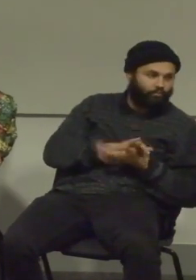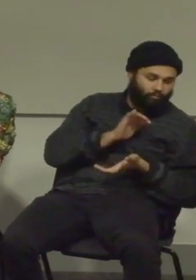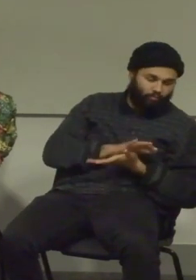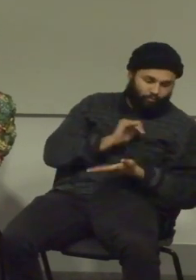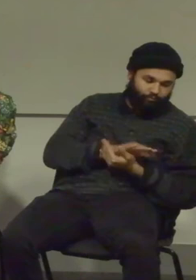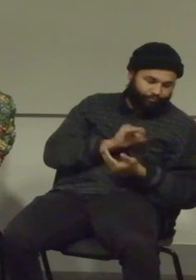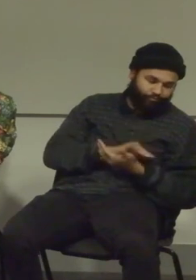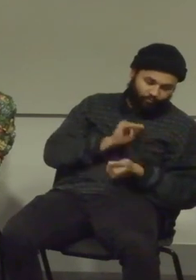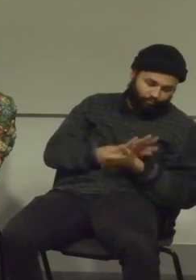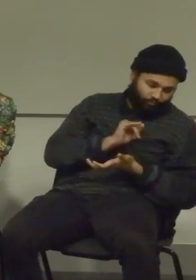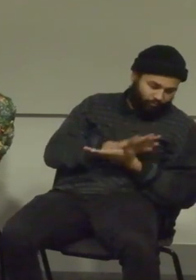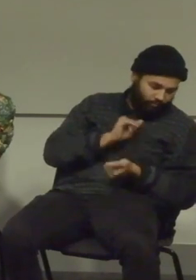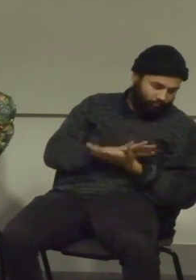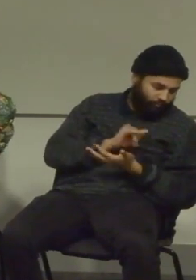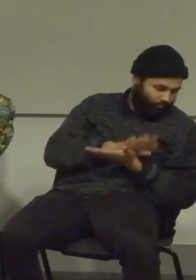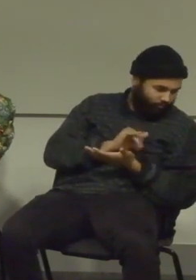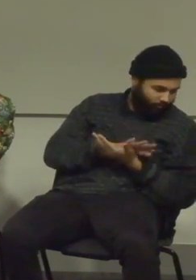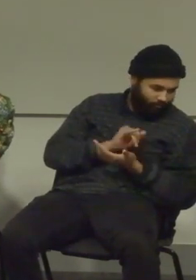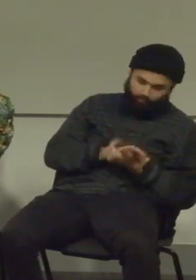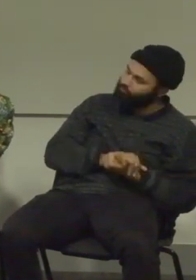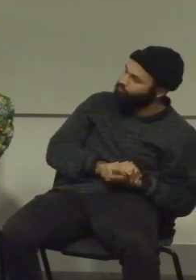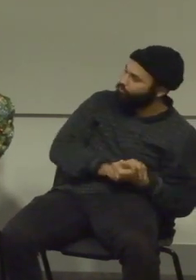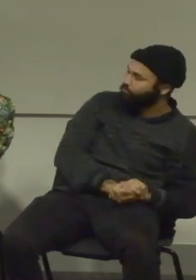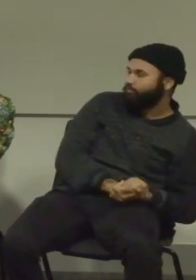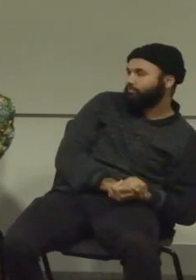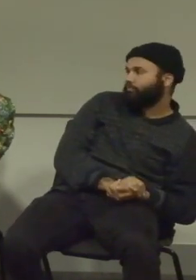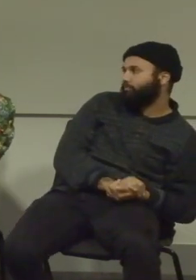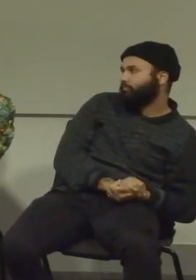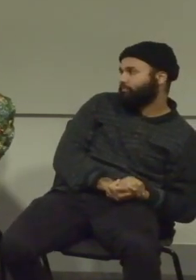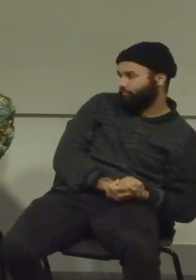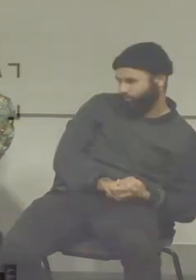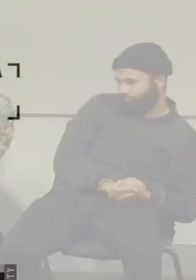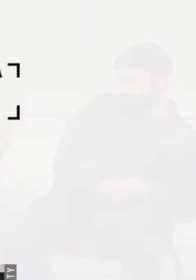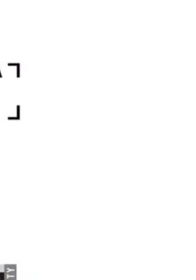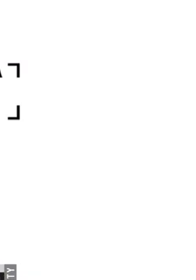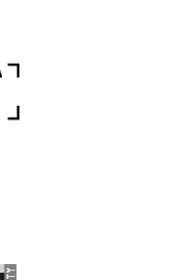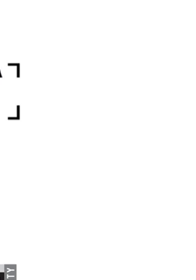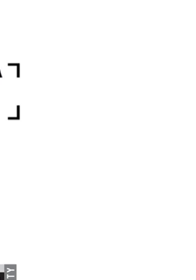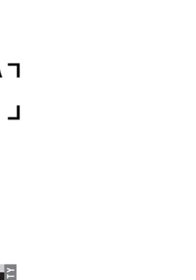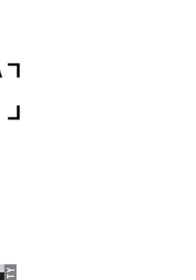And to Lyndall and Ted for putting this on and for ECU for hosting us. So thank you very much.